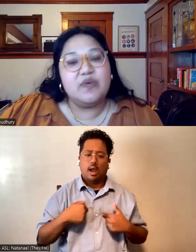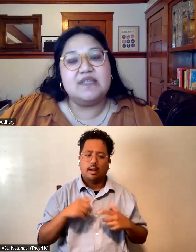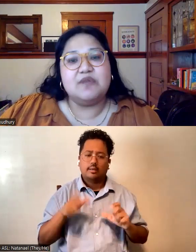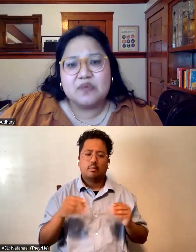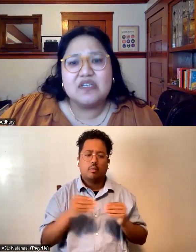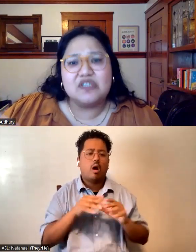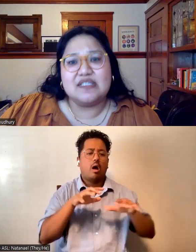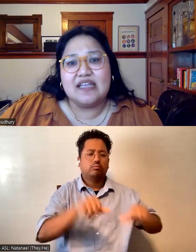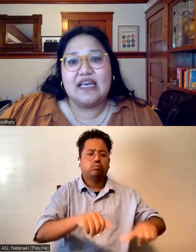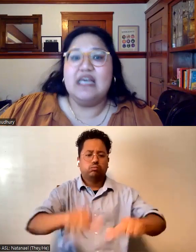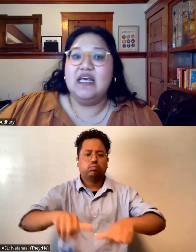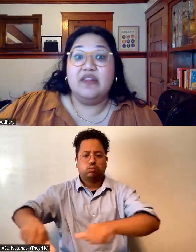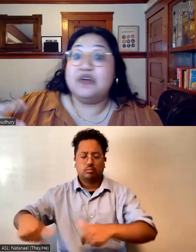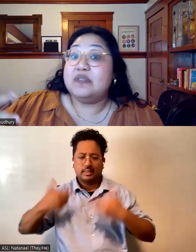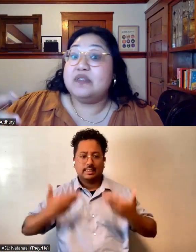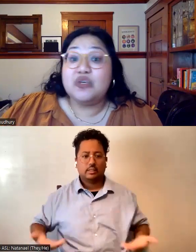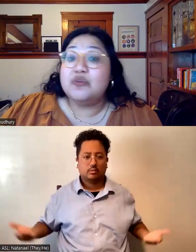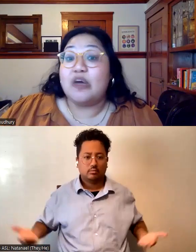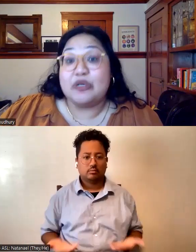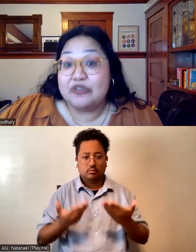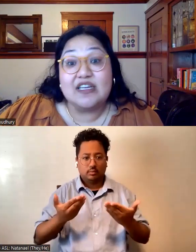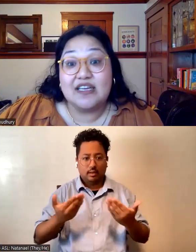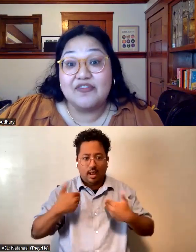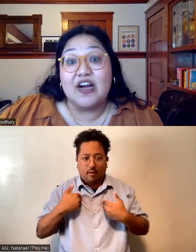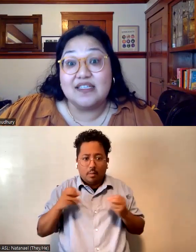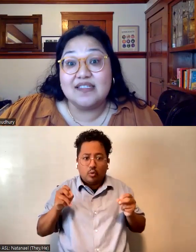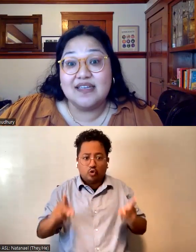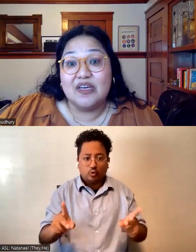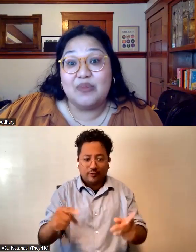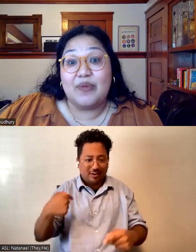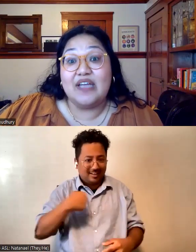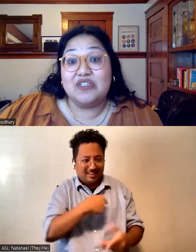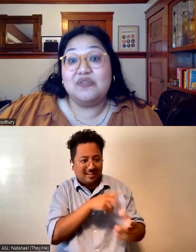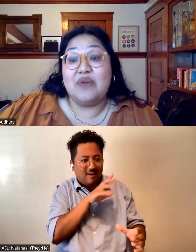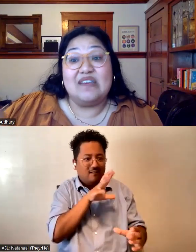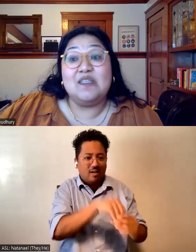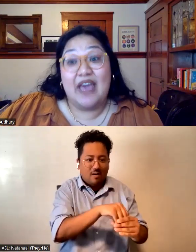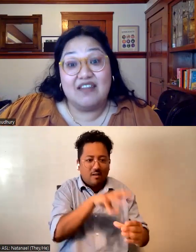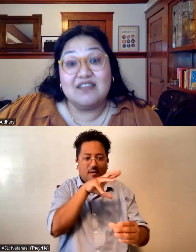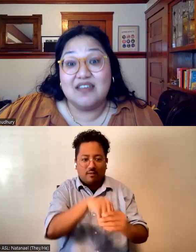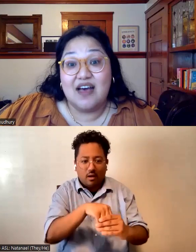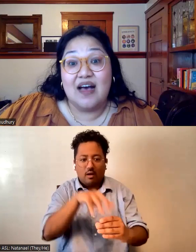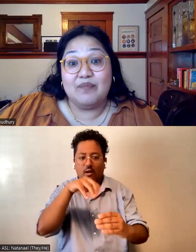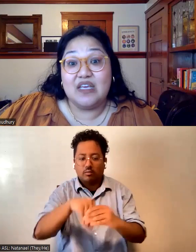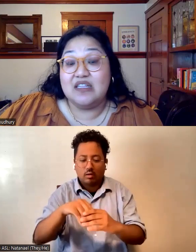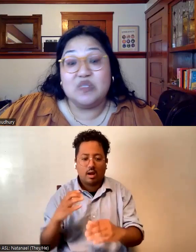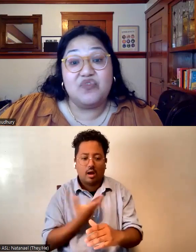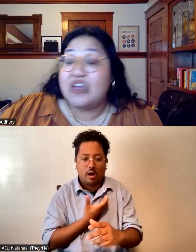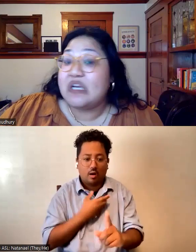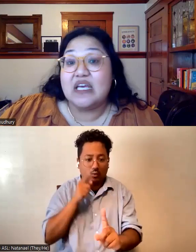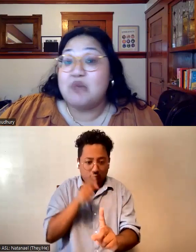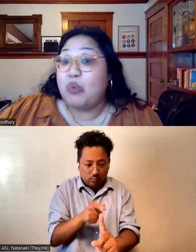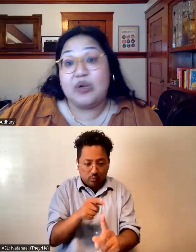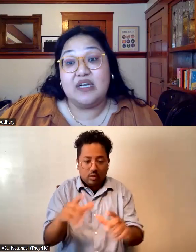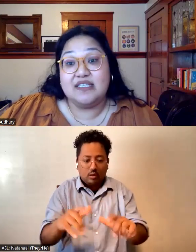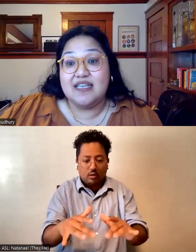certain ways, but really to just say like, there's this huge opportunity for us, right, to expand in these